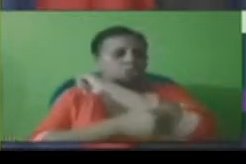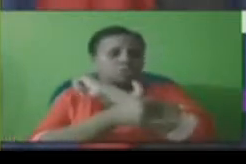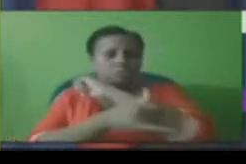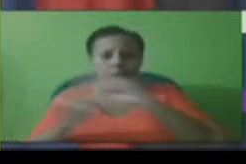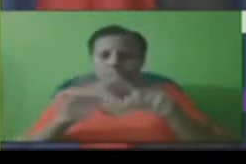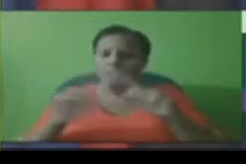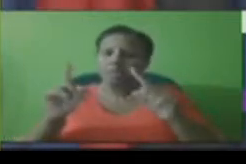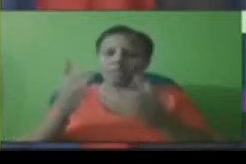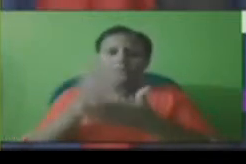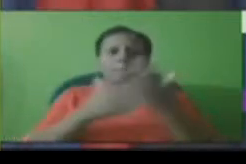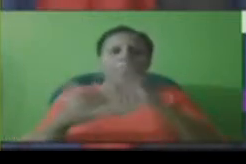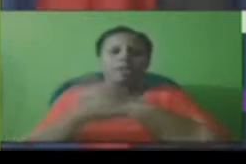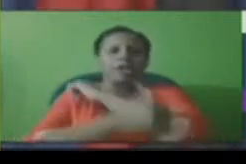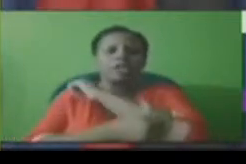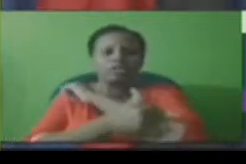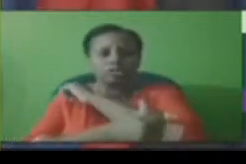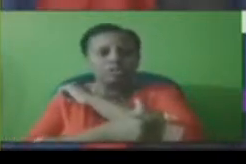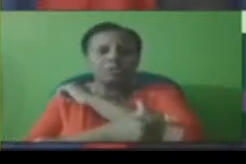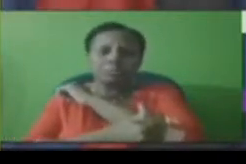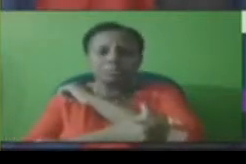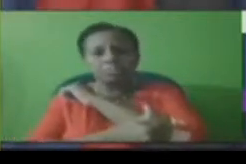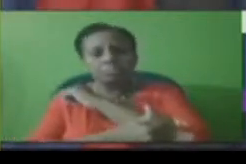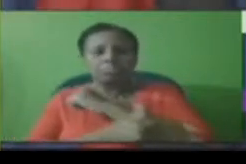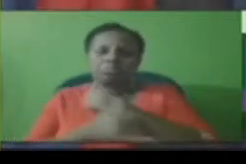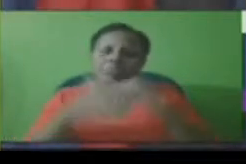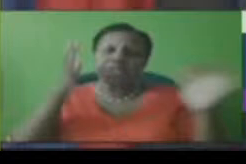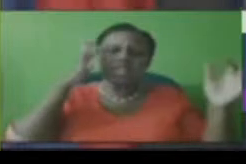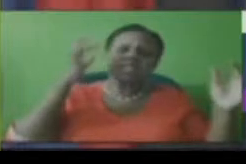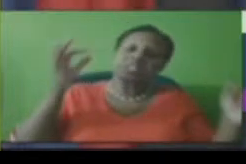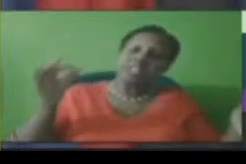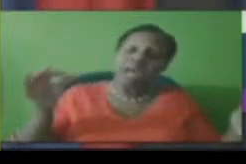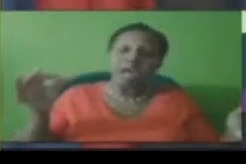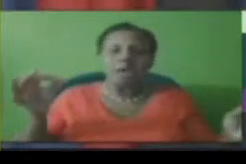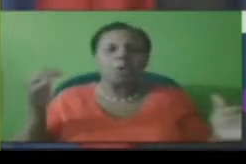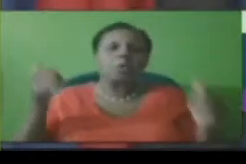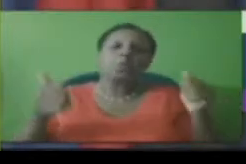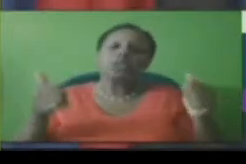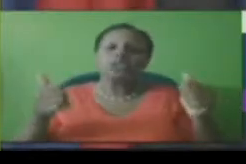what vaccines they would allow to make their list.